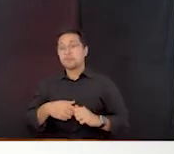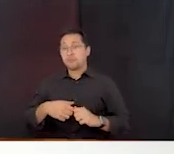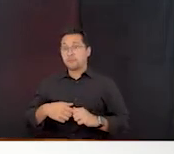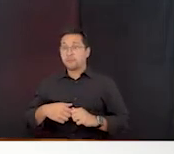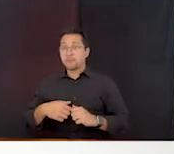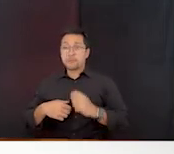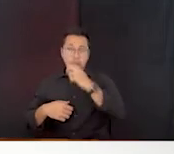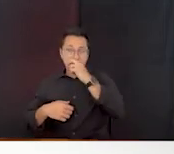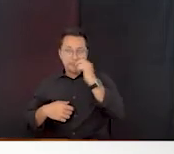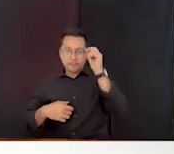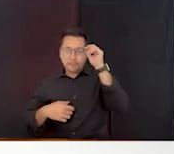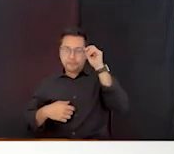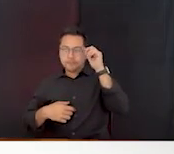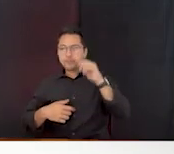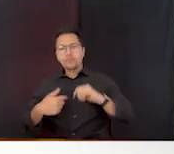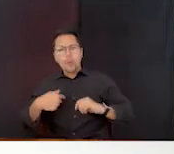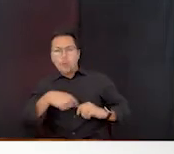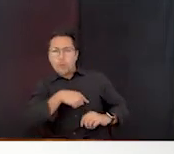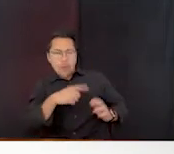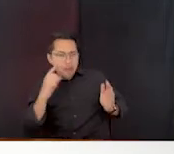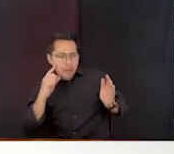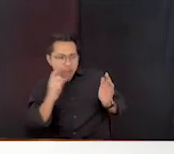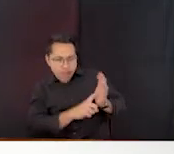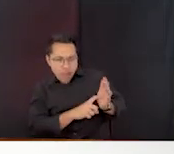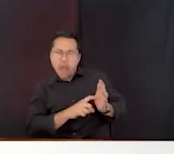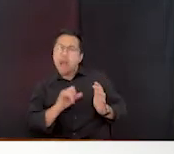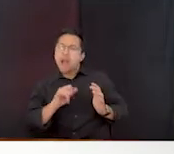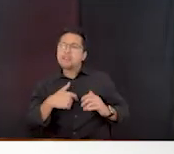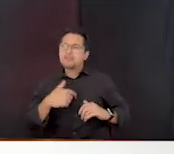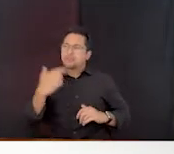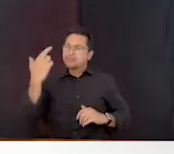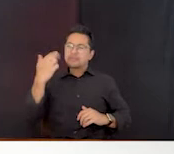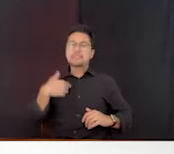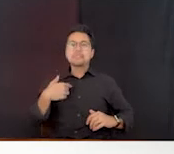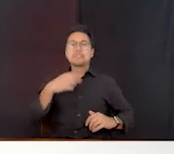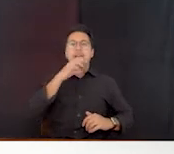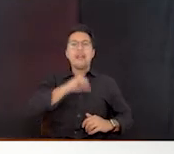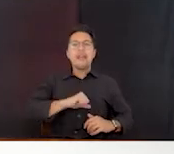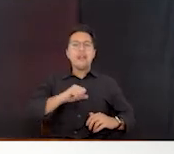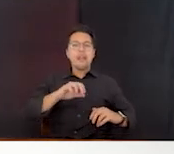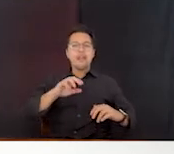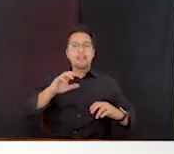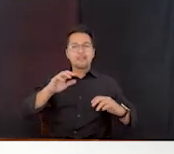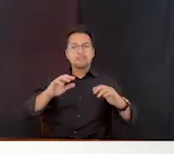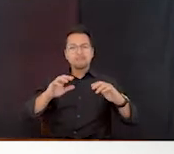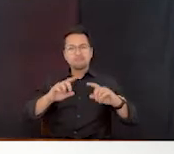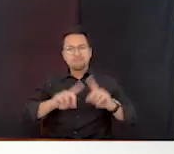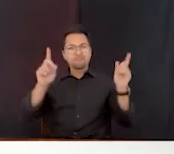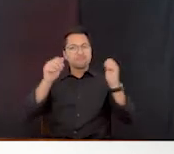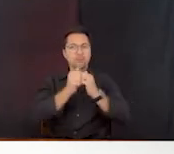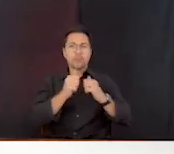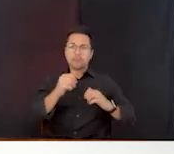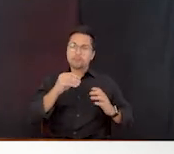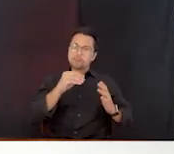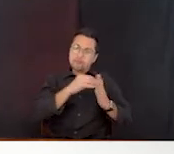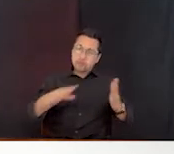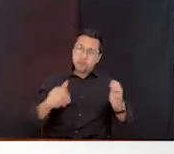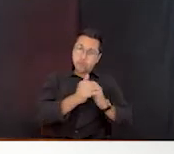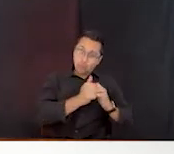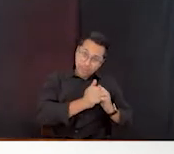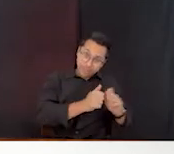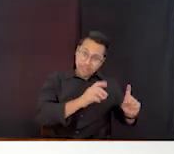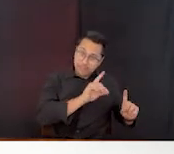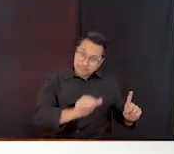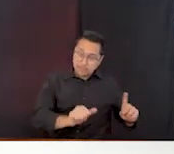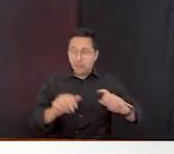support, which was that students with and without disabilities differed slightly in their family support. We also found,